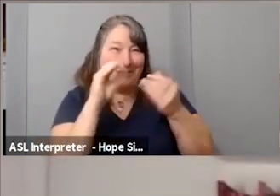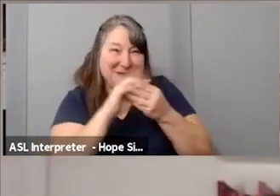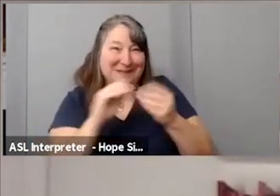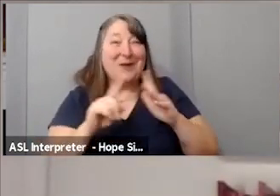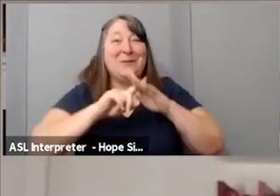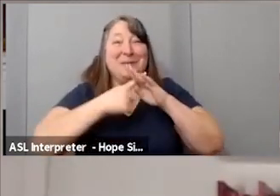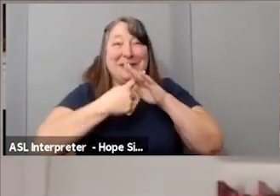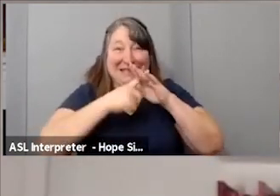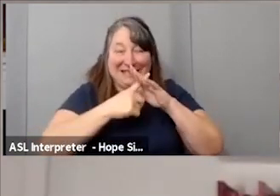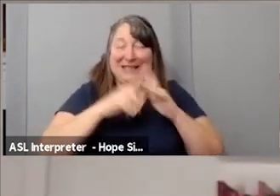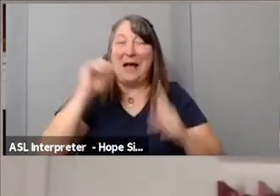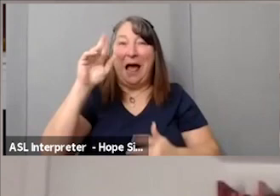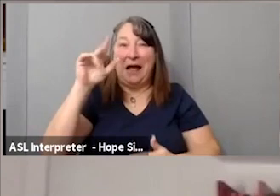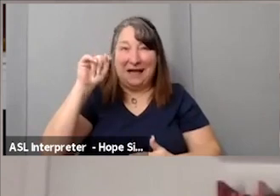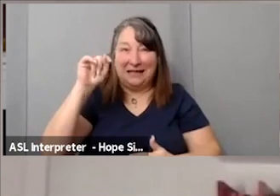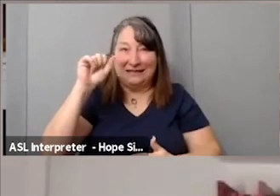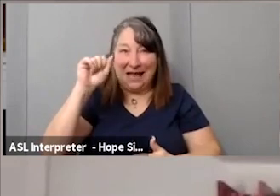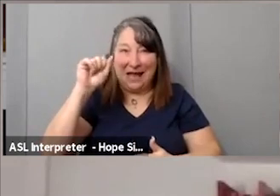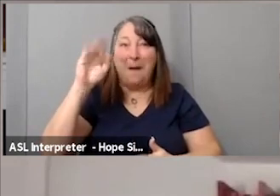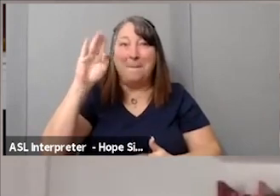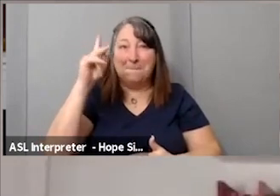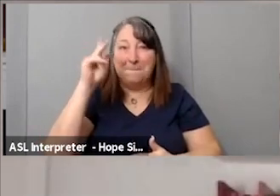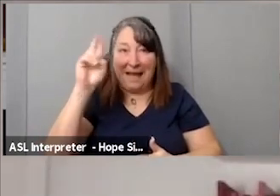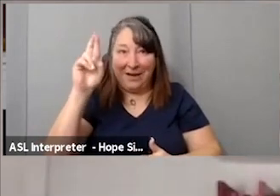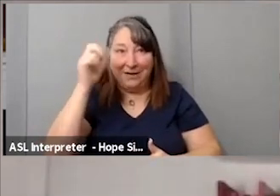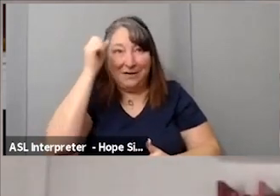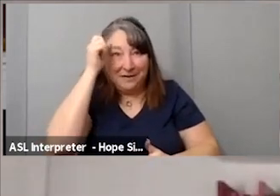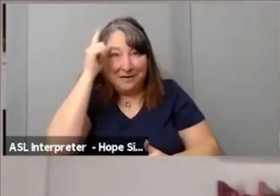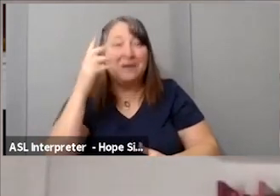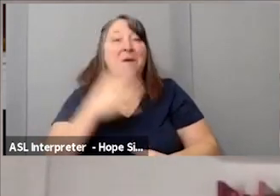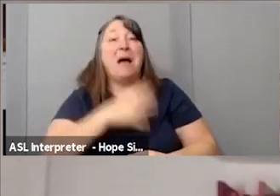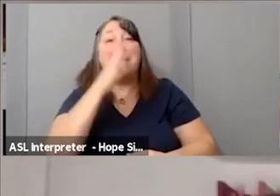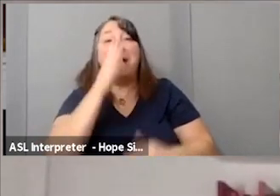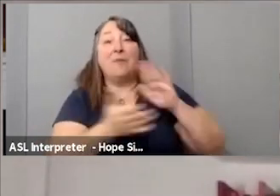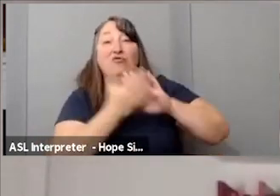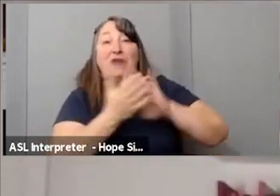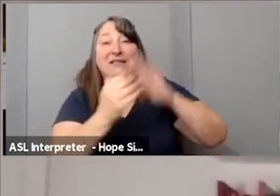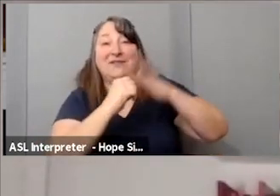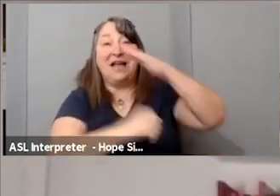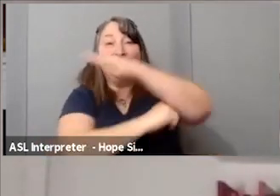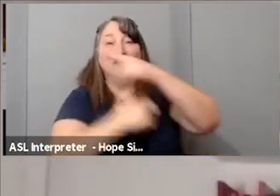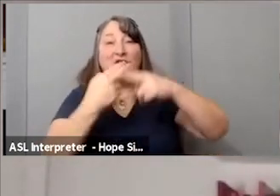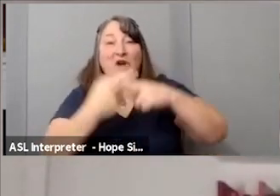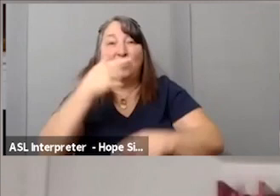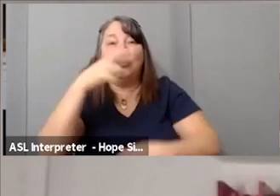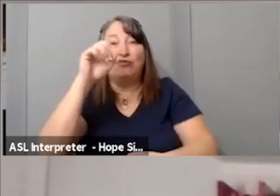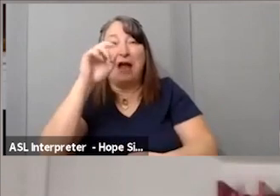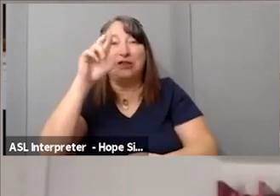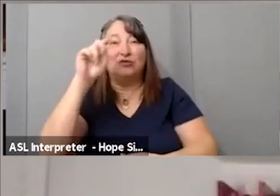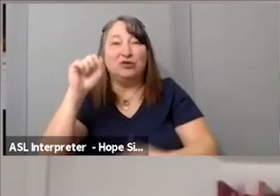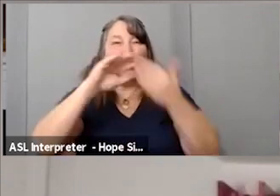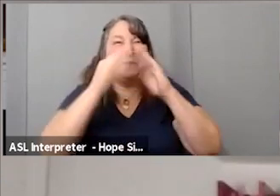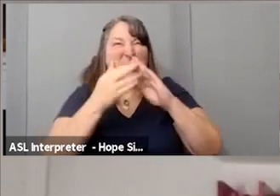Augusta Baker. So my mom runs a foundation called the Grassroots Community Foundation, which is a public